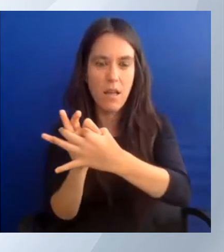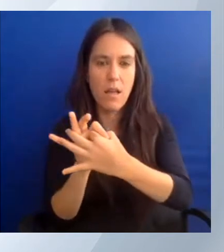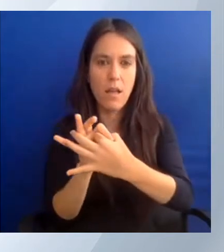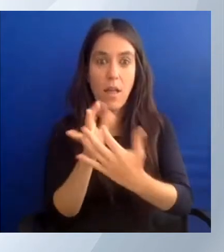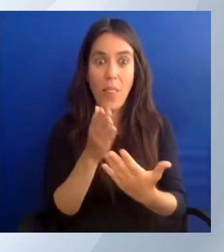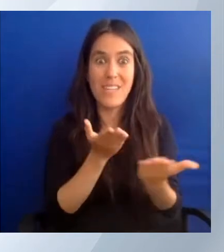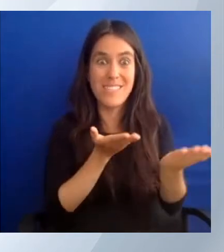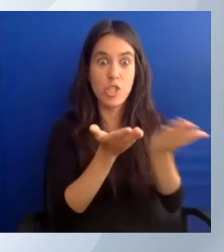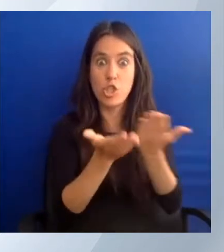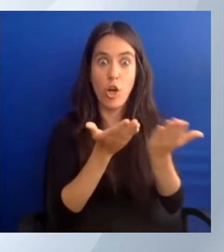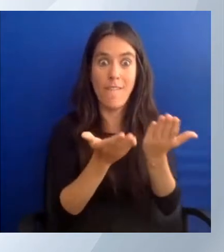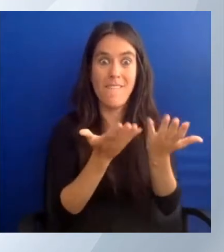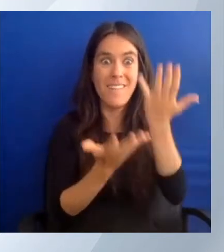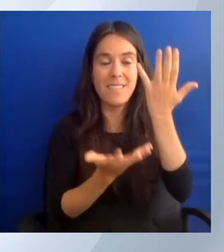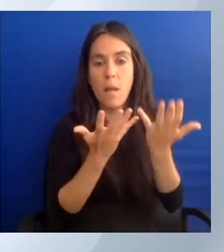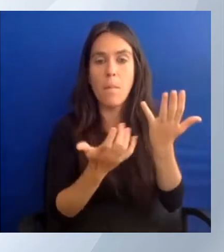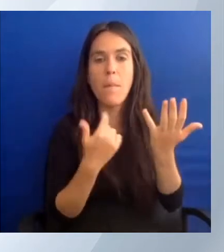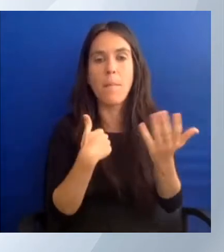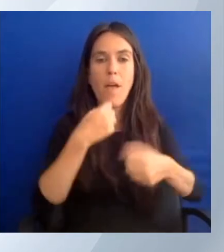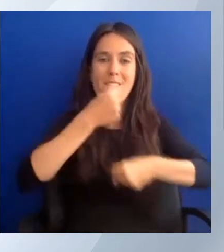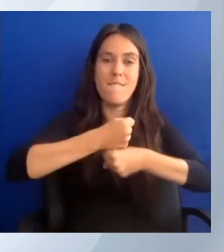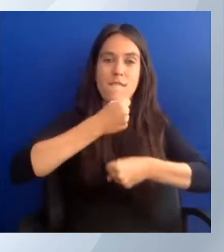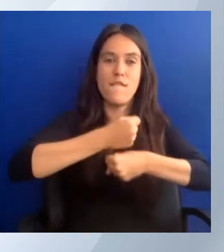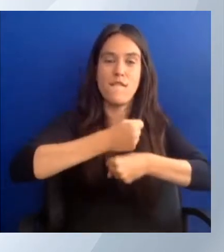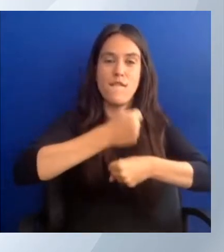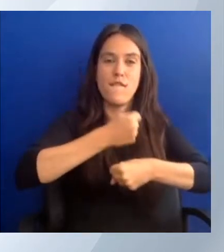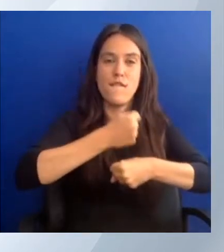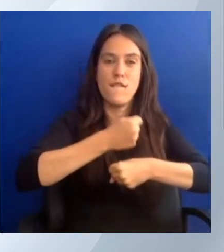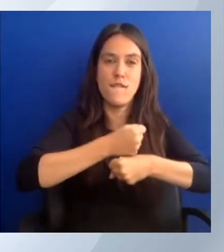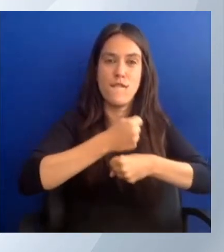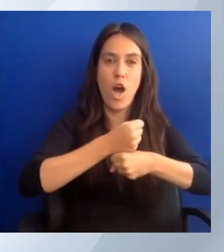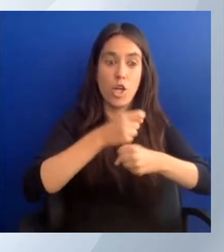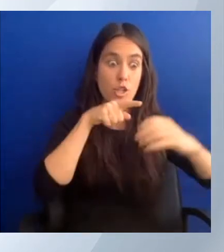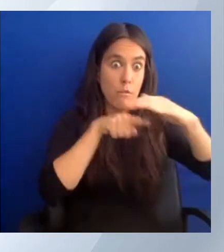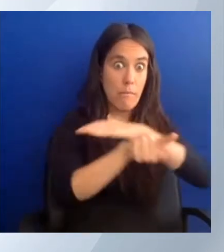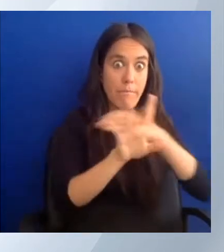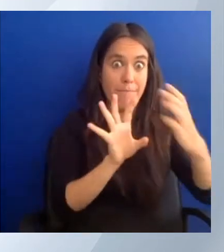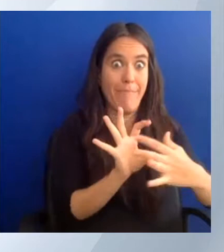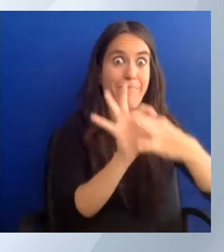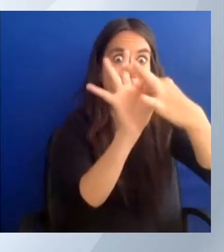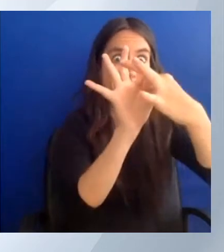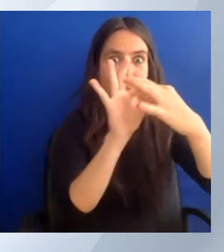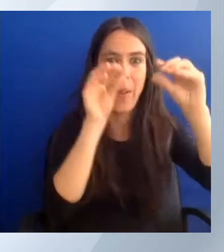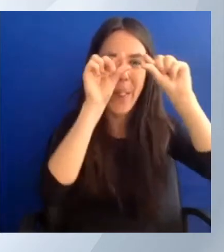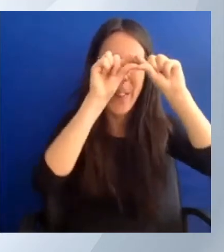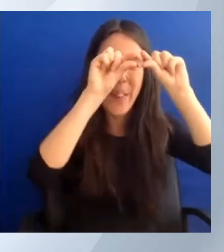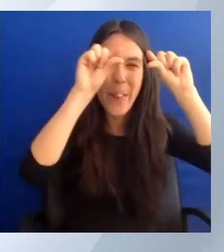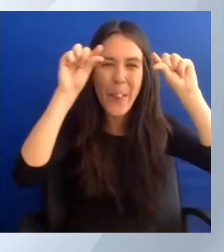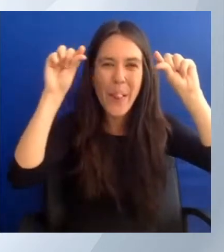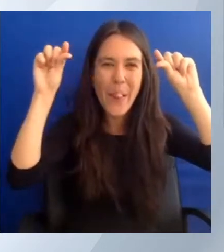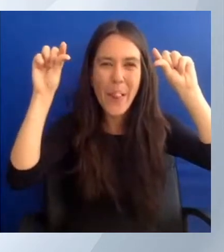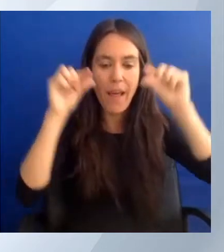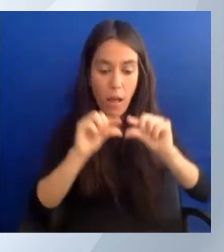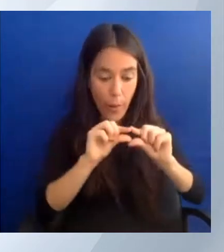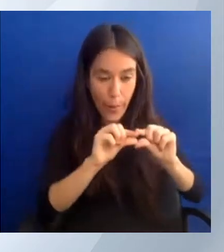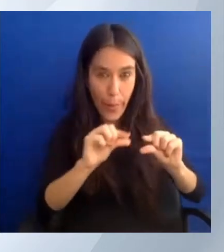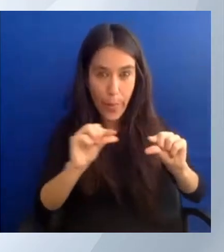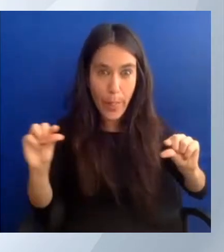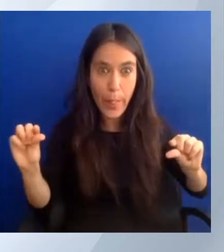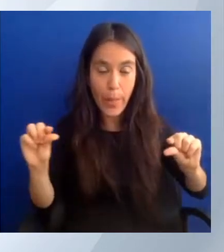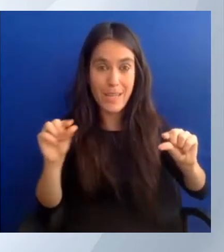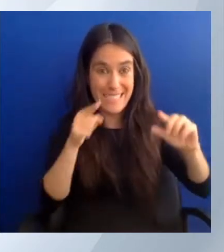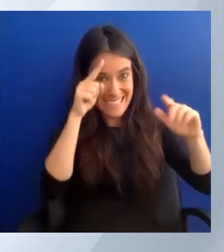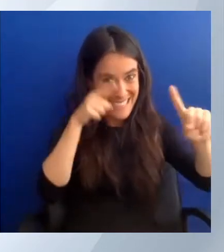to invoke a function on this service, this service will make a local endpoint call to